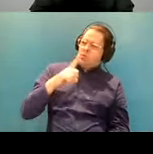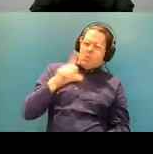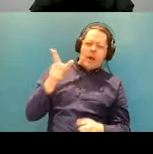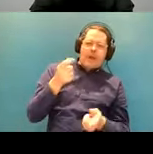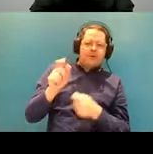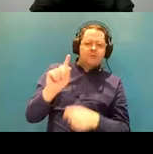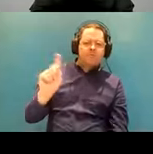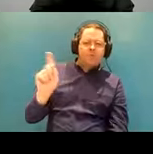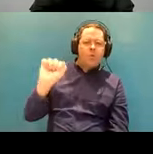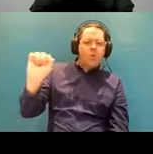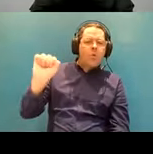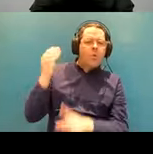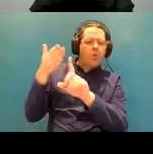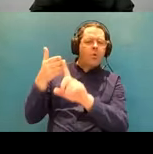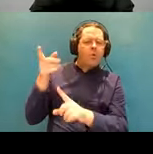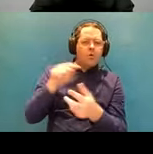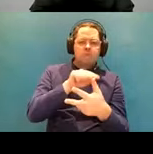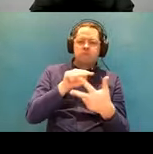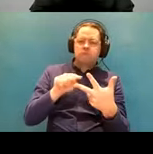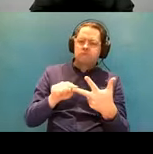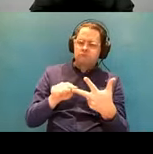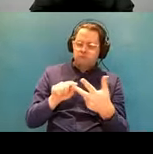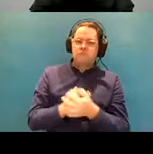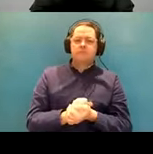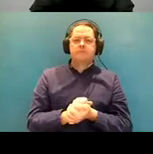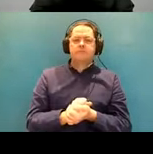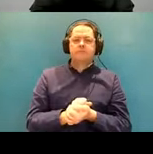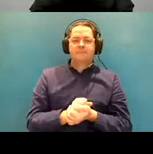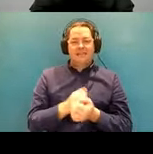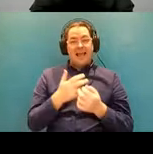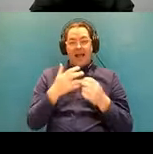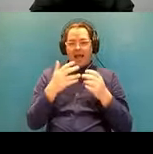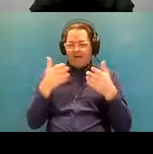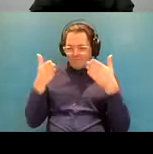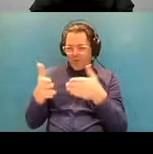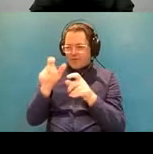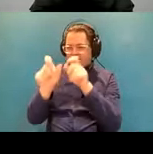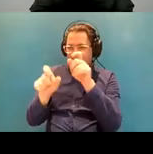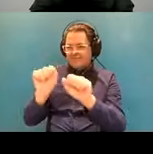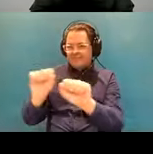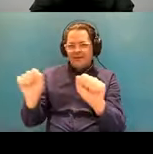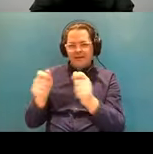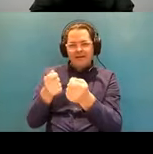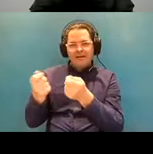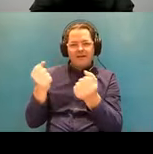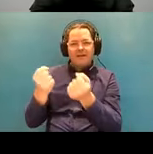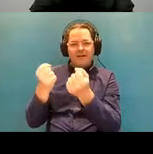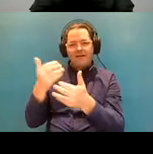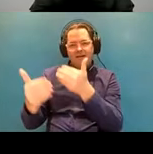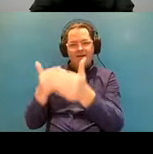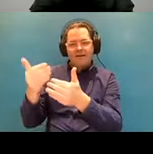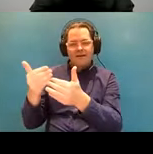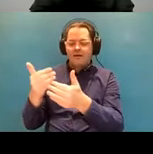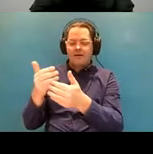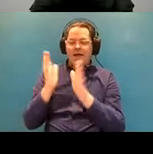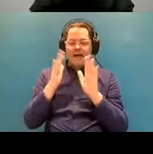And not just I think we're focusing a lot on the kind of the speaker level management, and maybe we need to